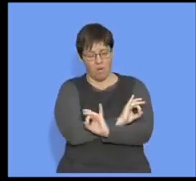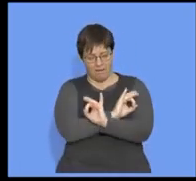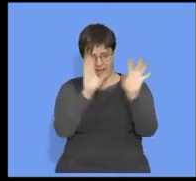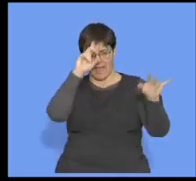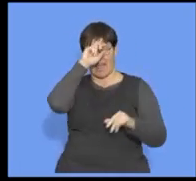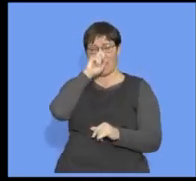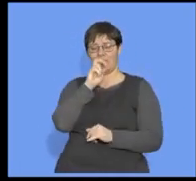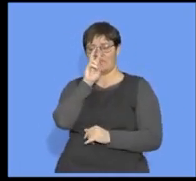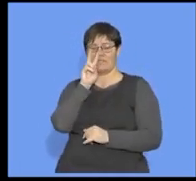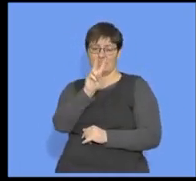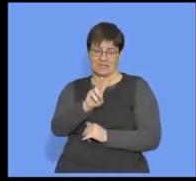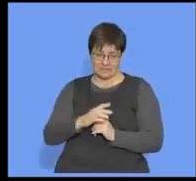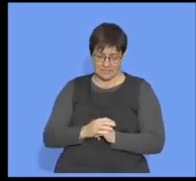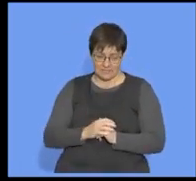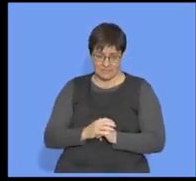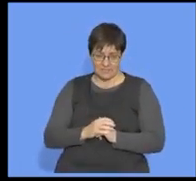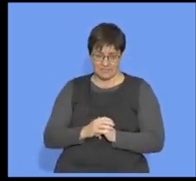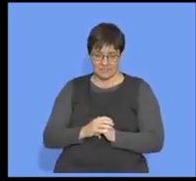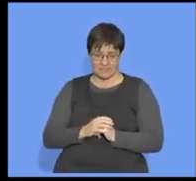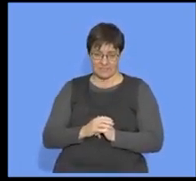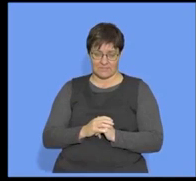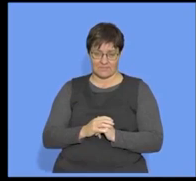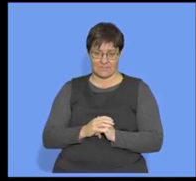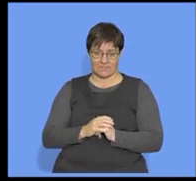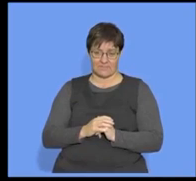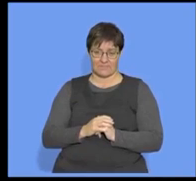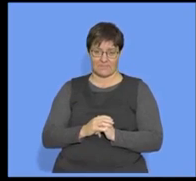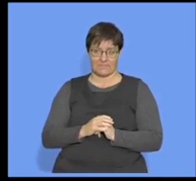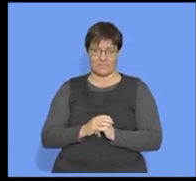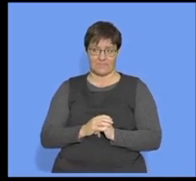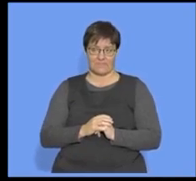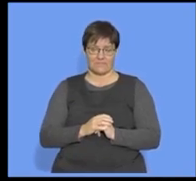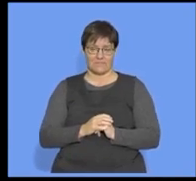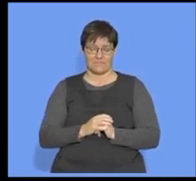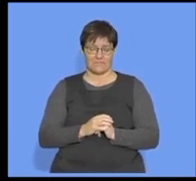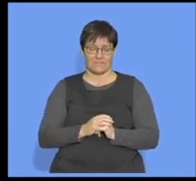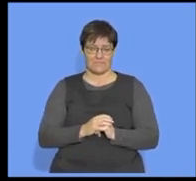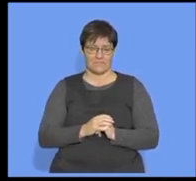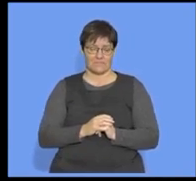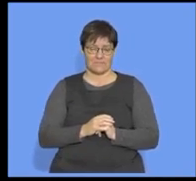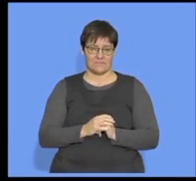bending more, a clear image will be formed on the retina.